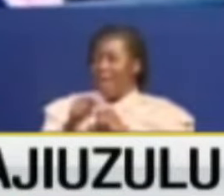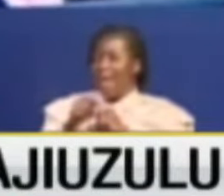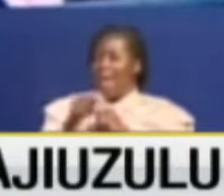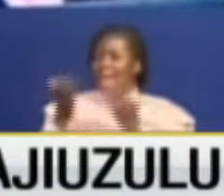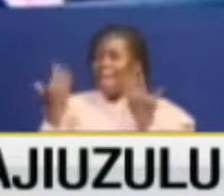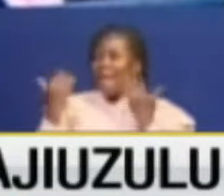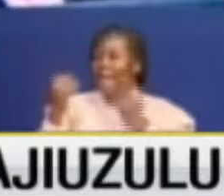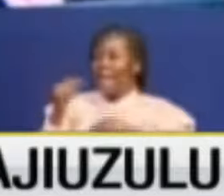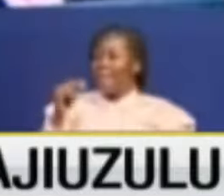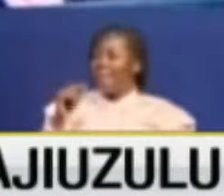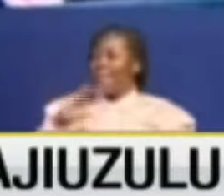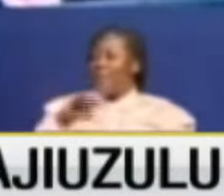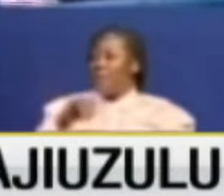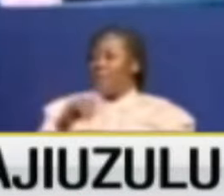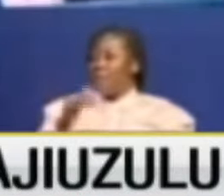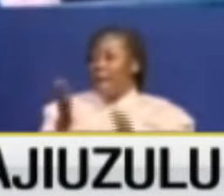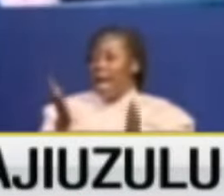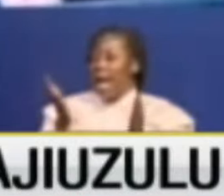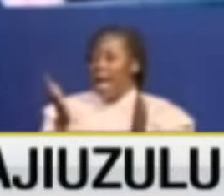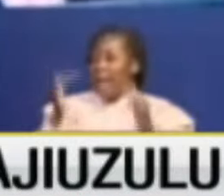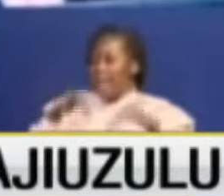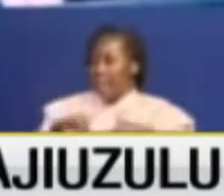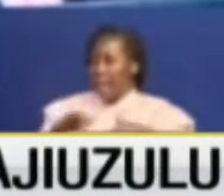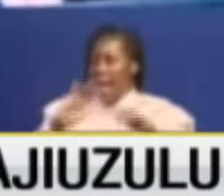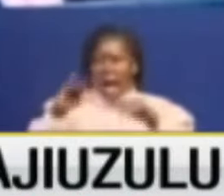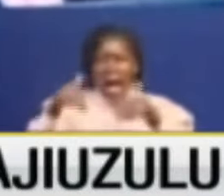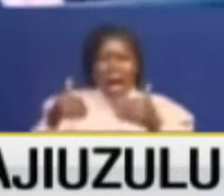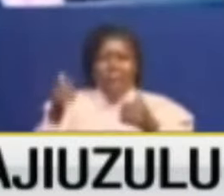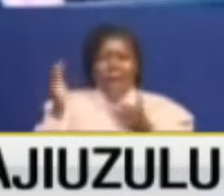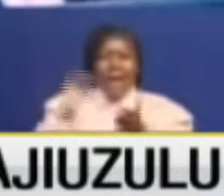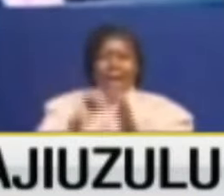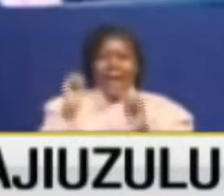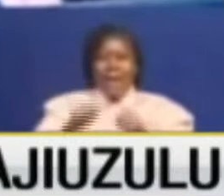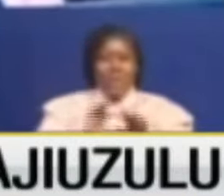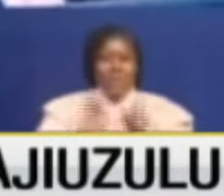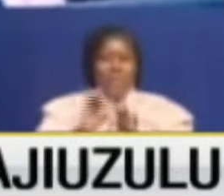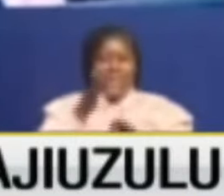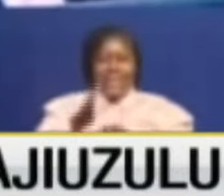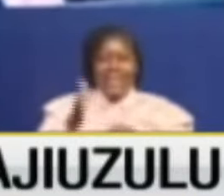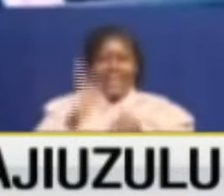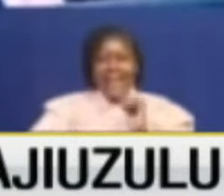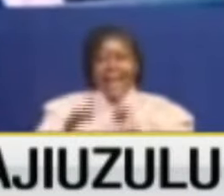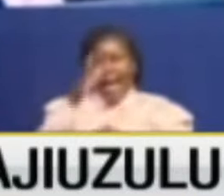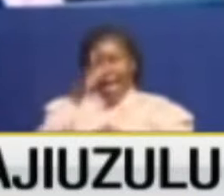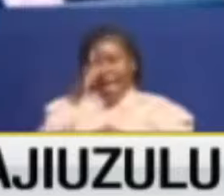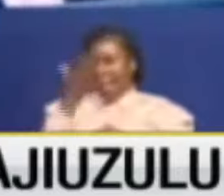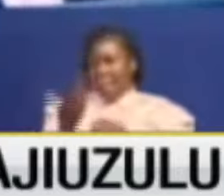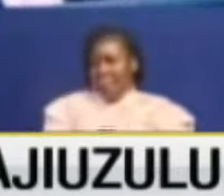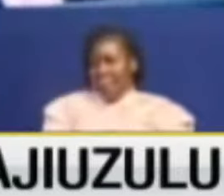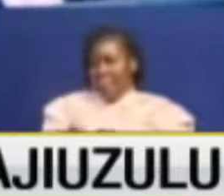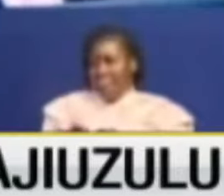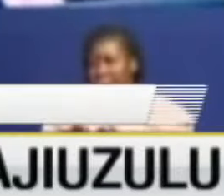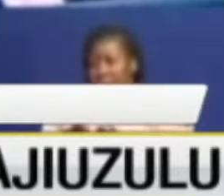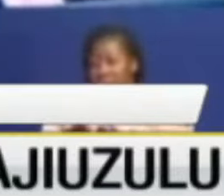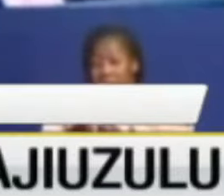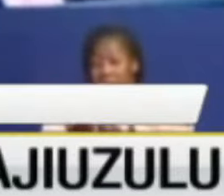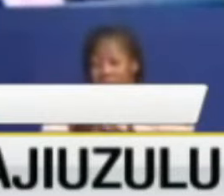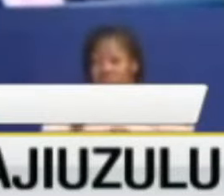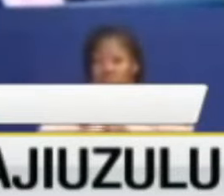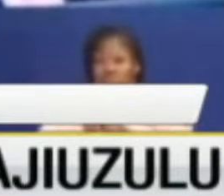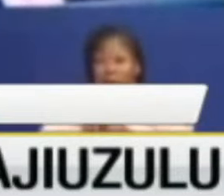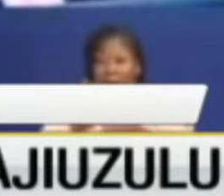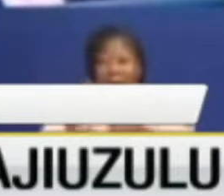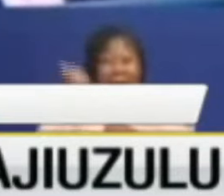Assembly. Distinguished senators, how else can you describe this than a lie? Can there be another word in